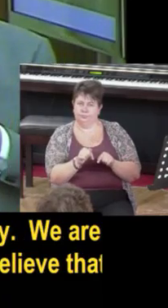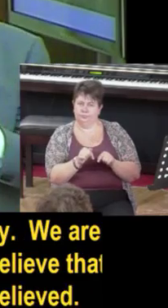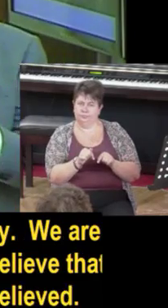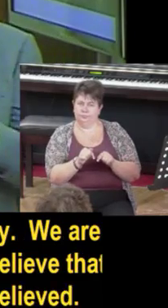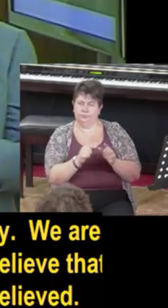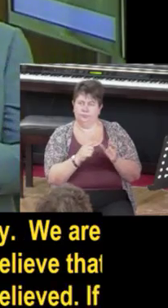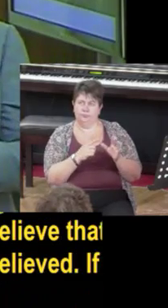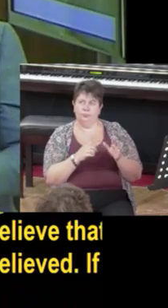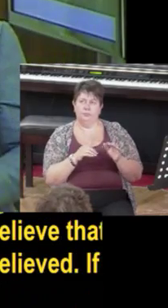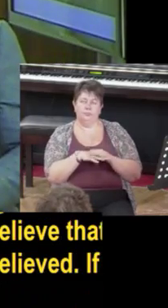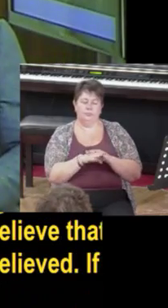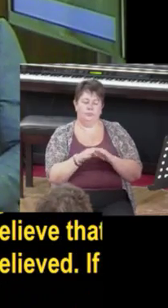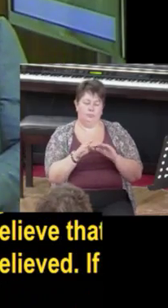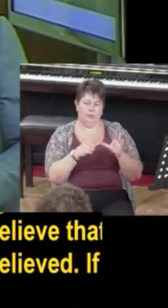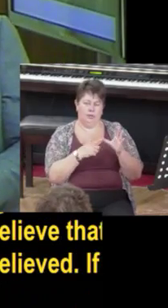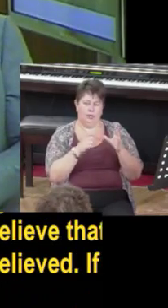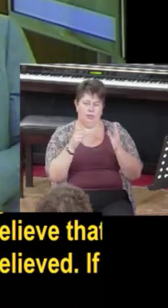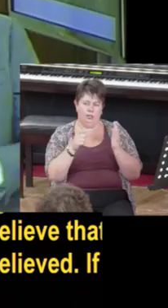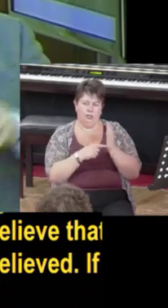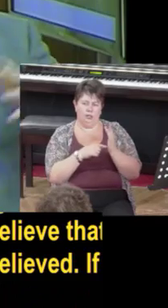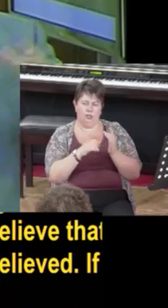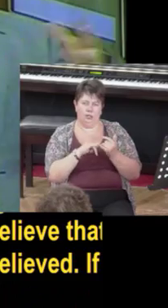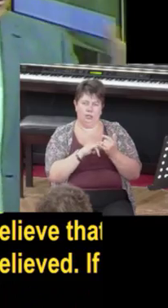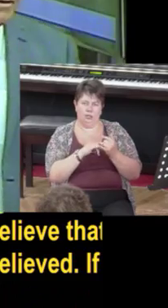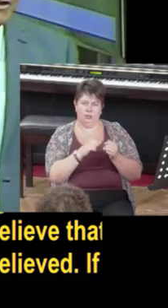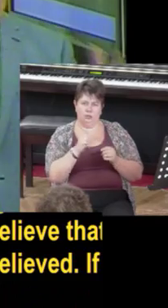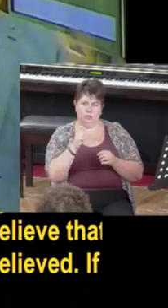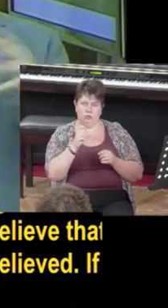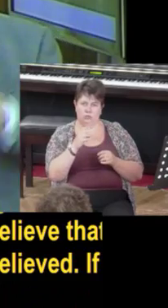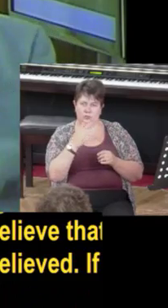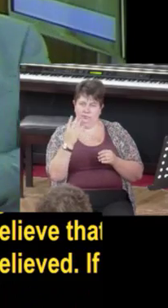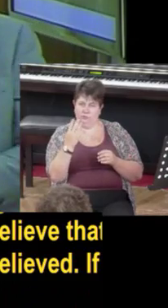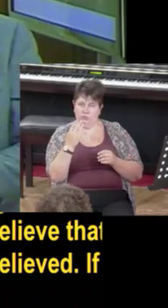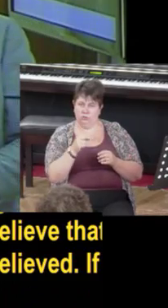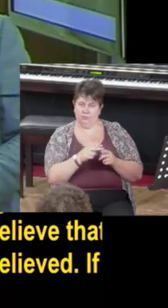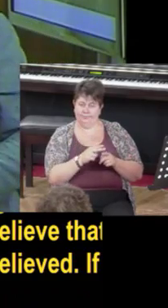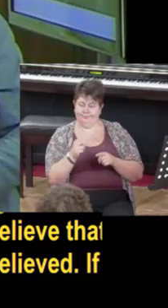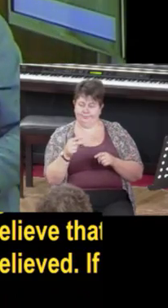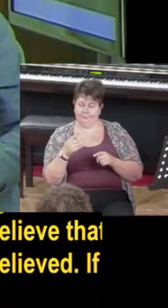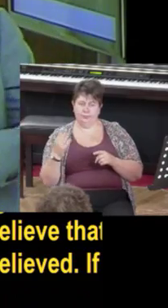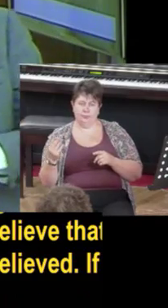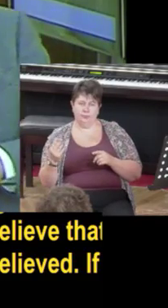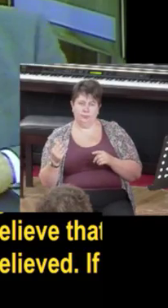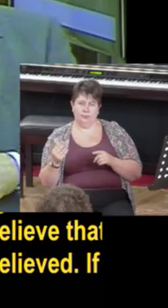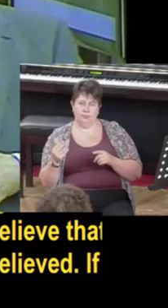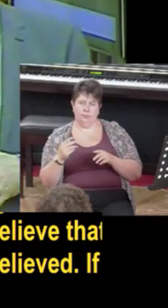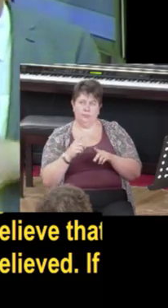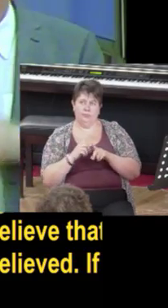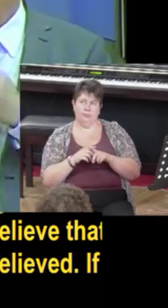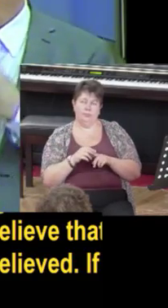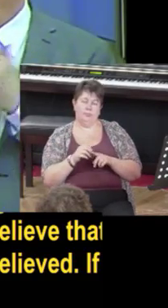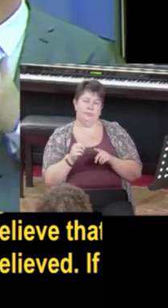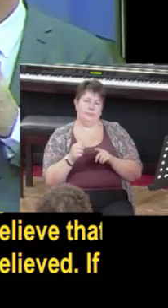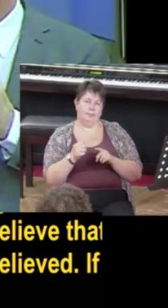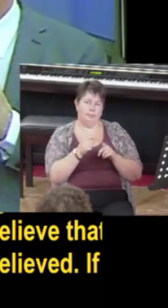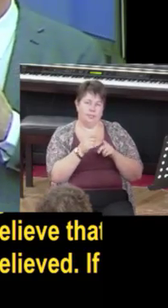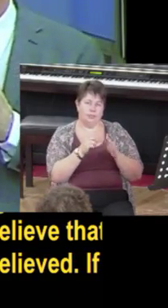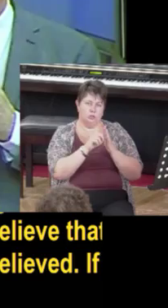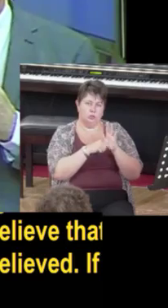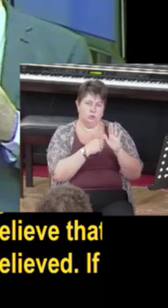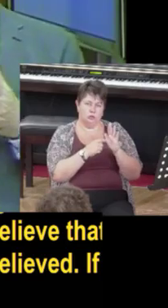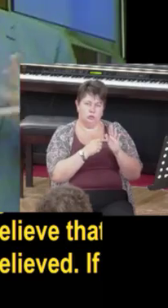Acts chapter 4, verse 23 and following, you will see there that Peter and